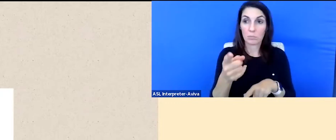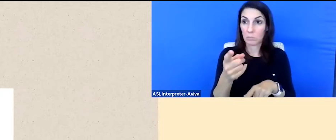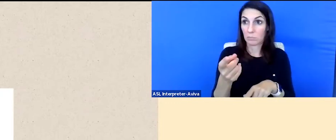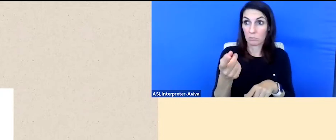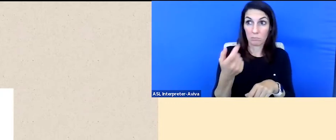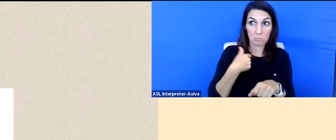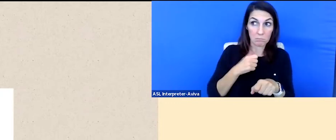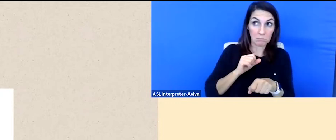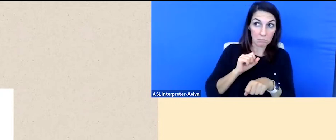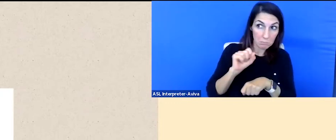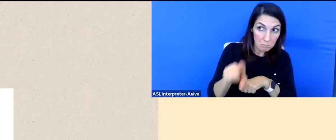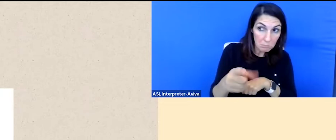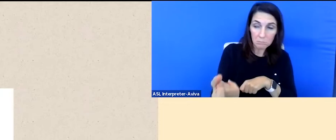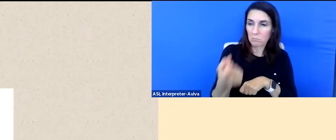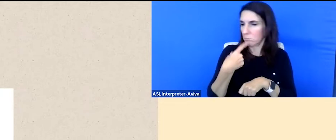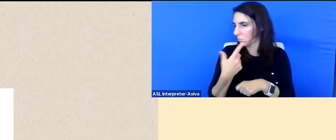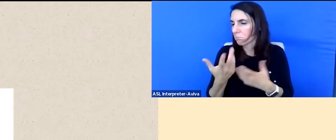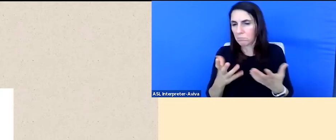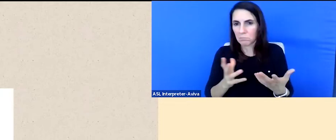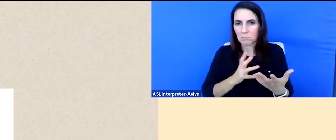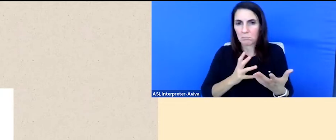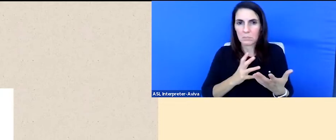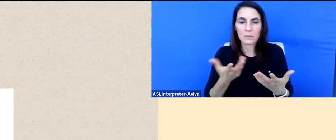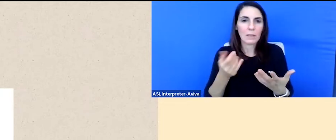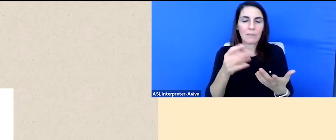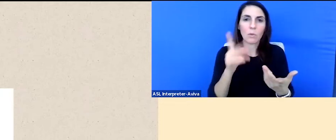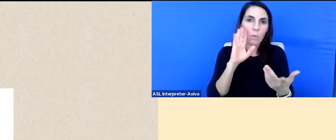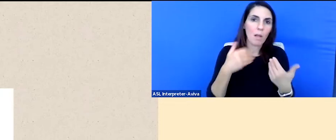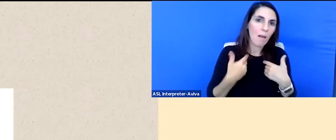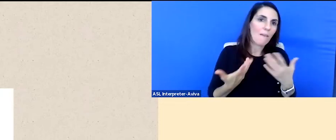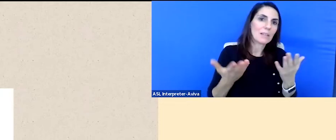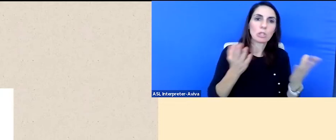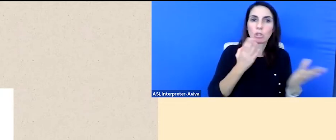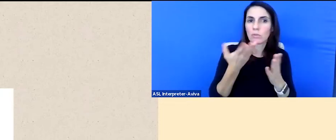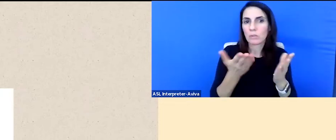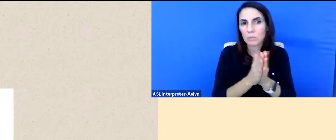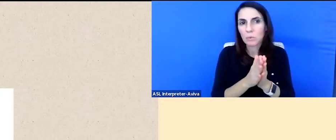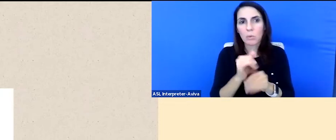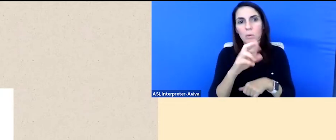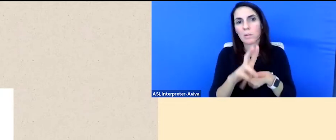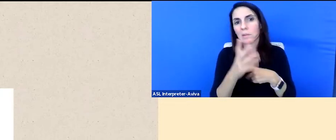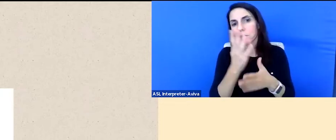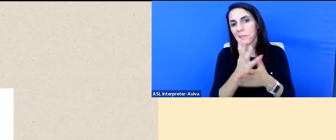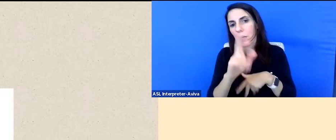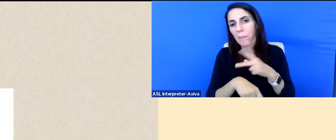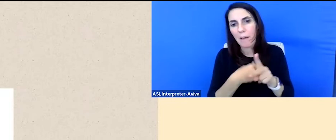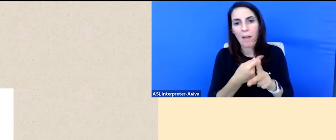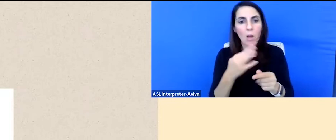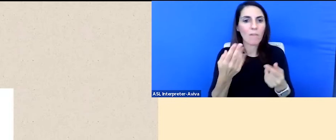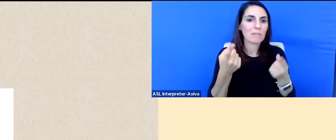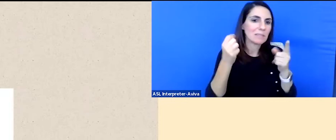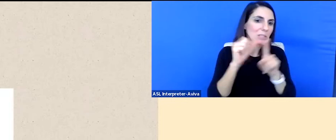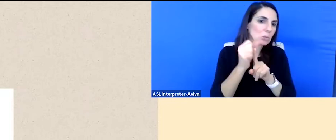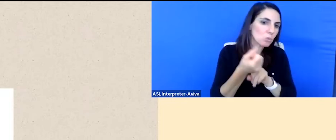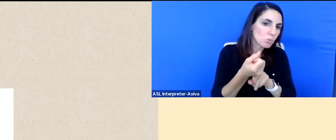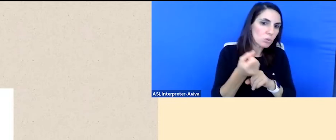stay in touch with residents as they have either a service request or some type of incident they're following up with in